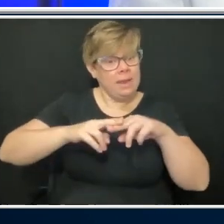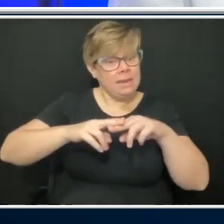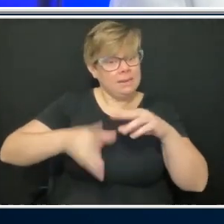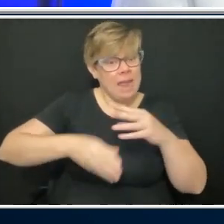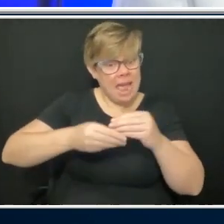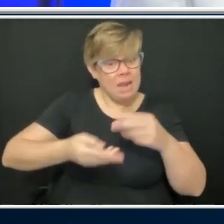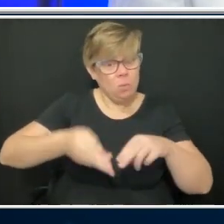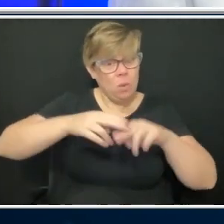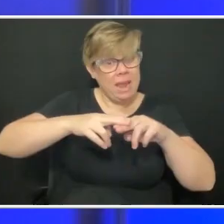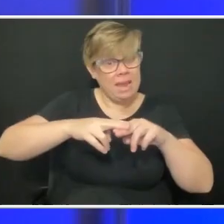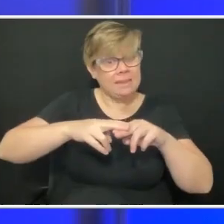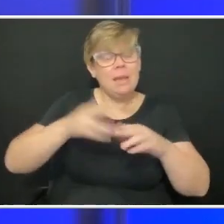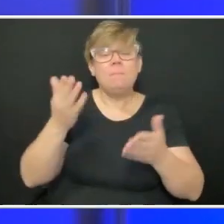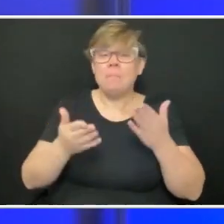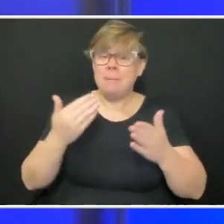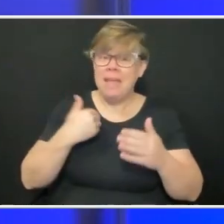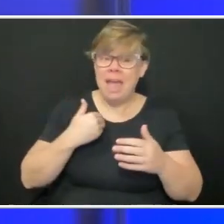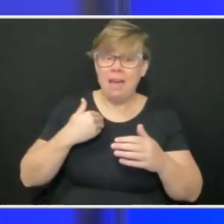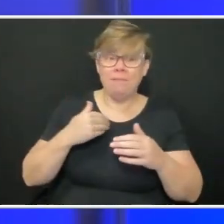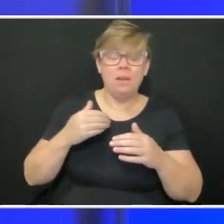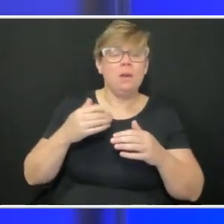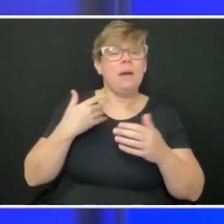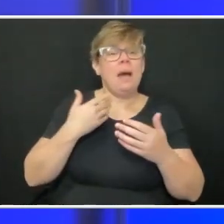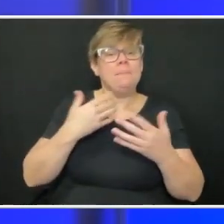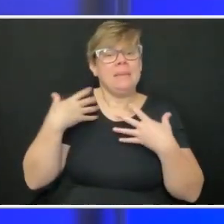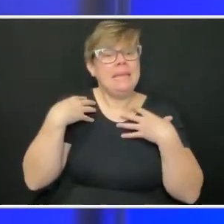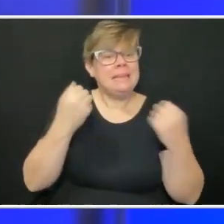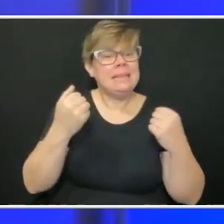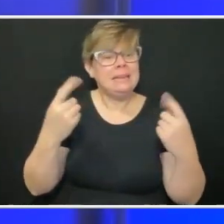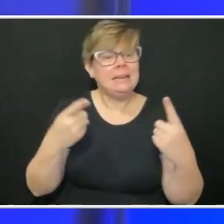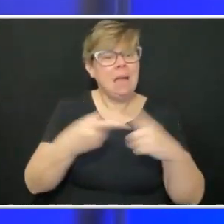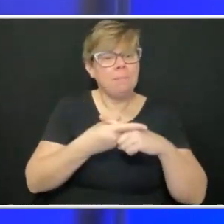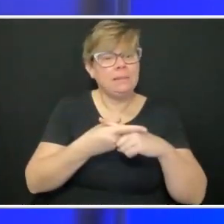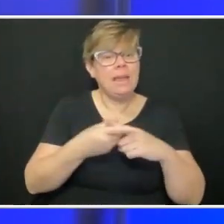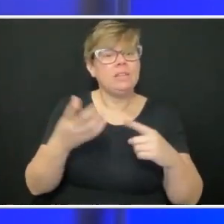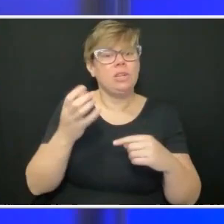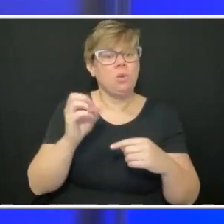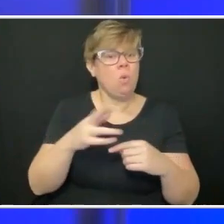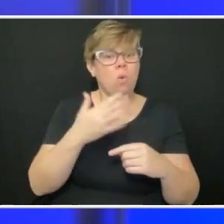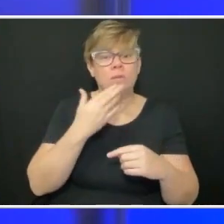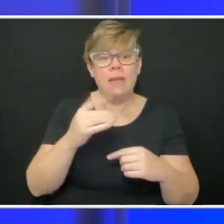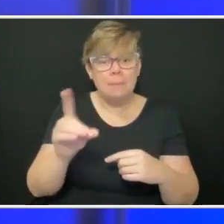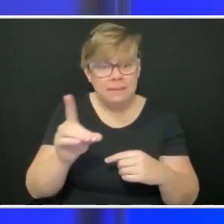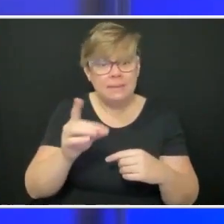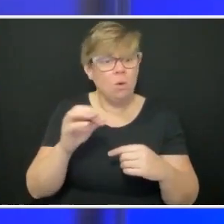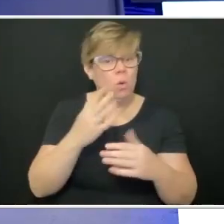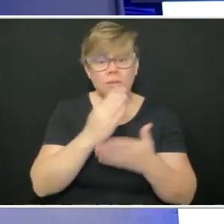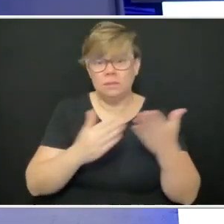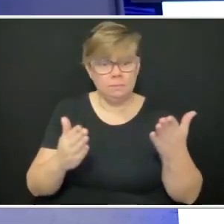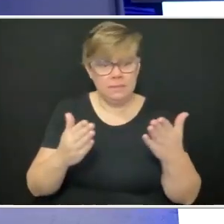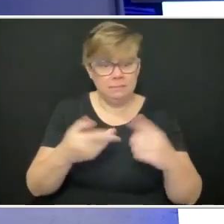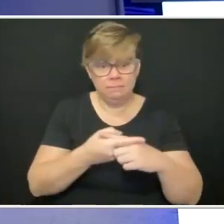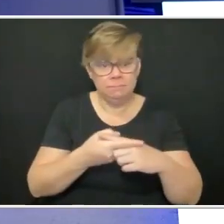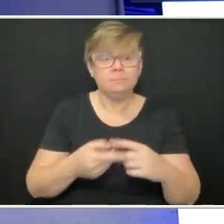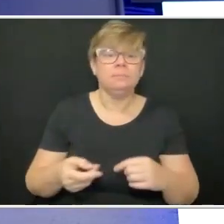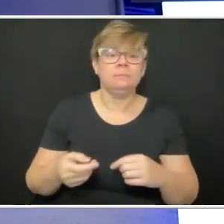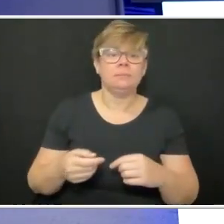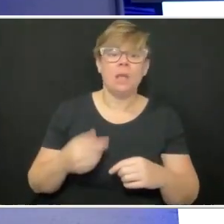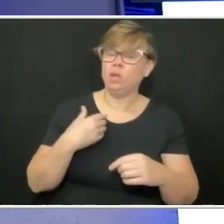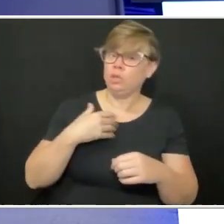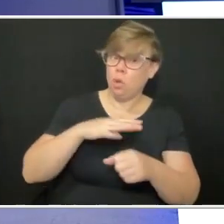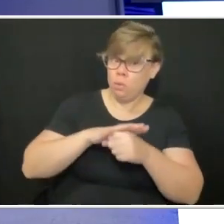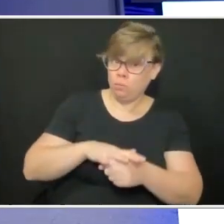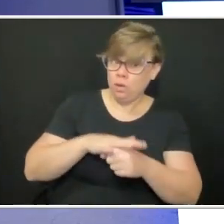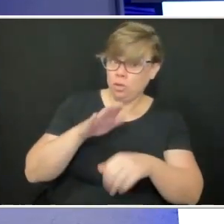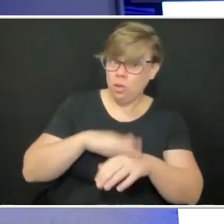and wound complications and all sorts of other complications that can occur. And that's why we do that. And we've talked about this. This pressure is on you. You've even said this